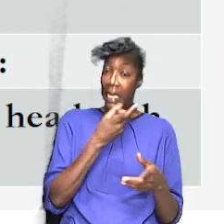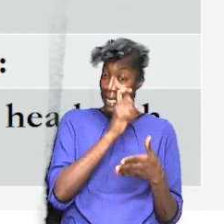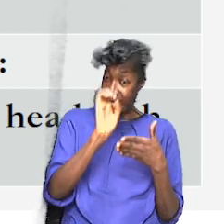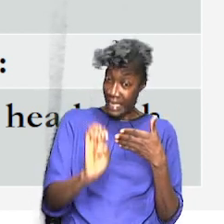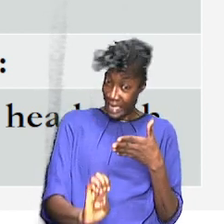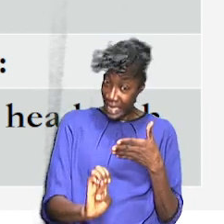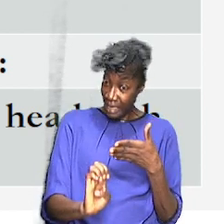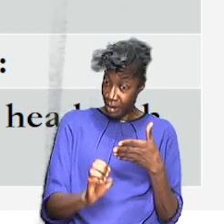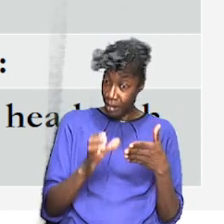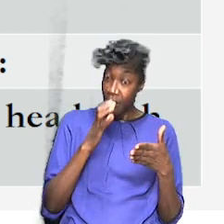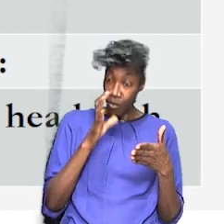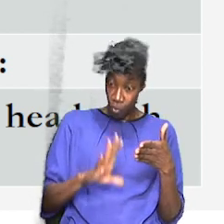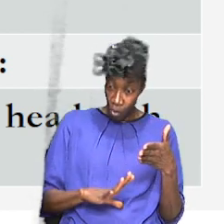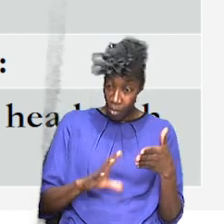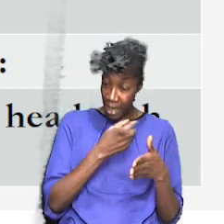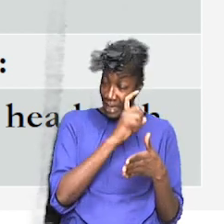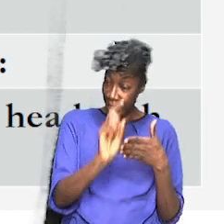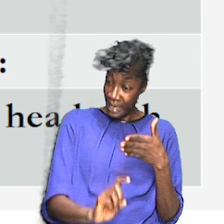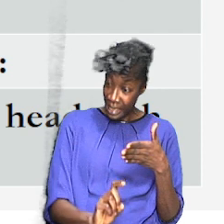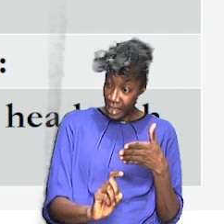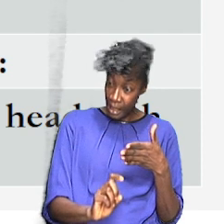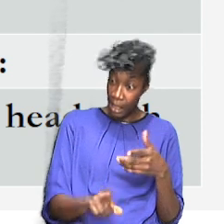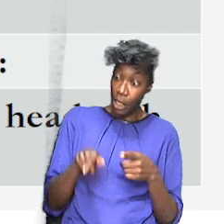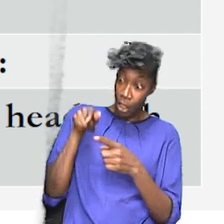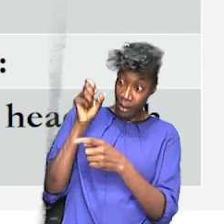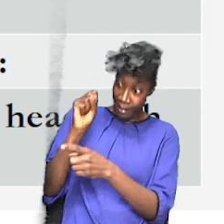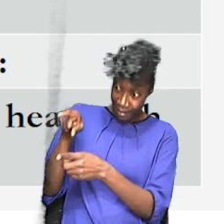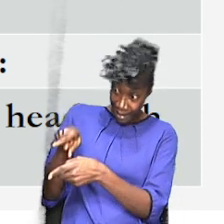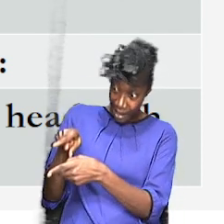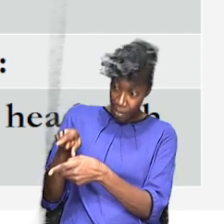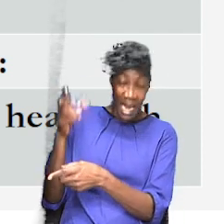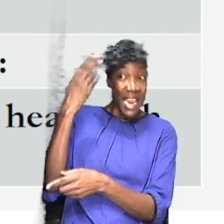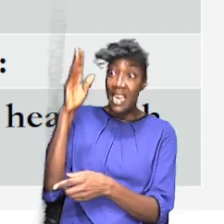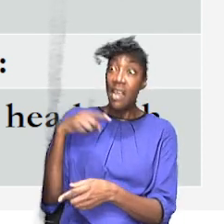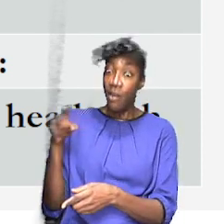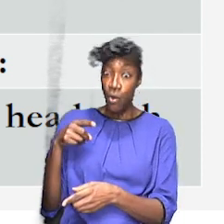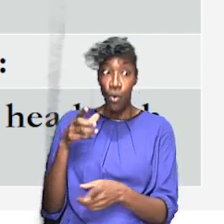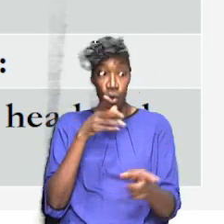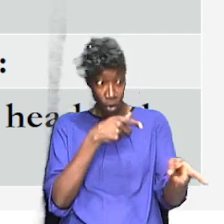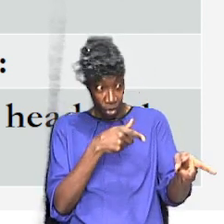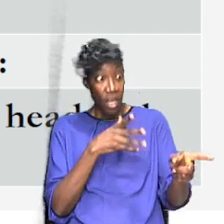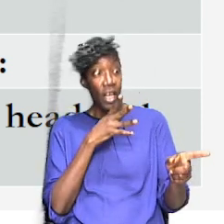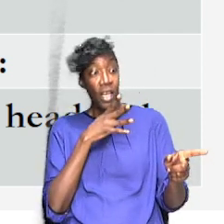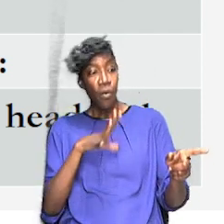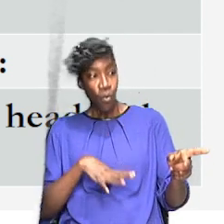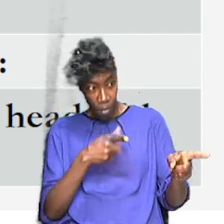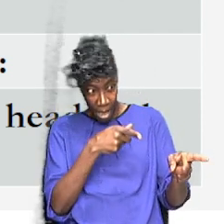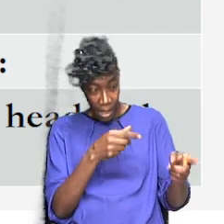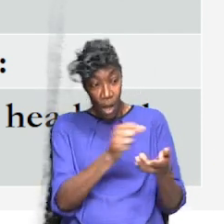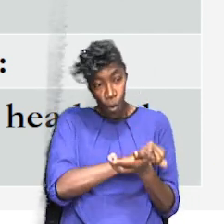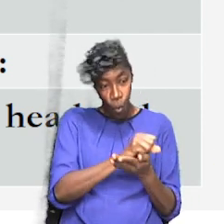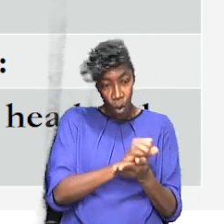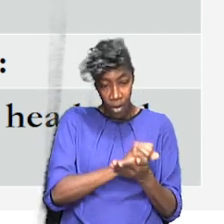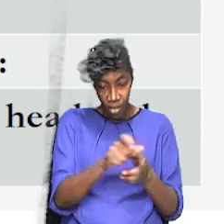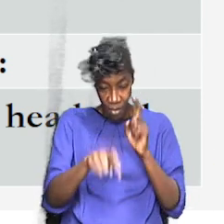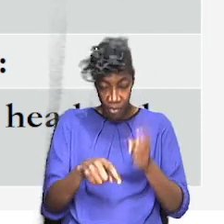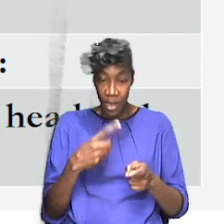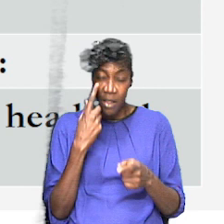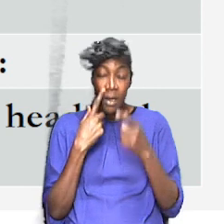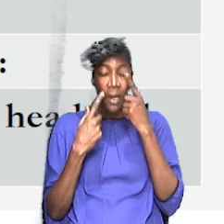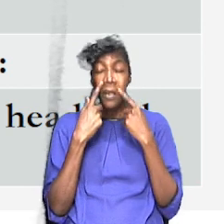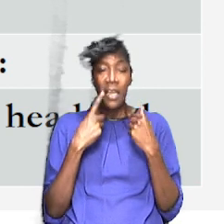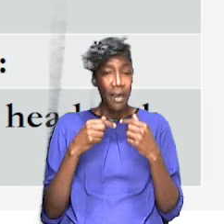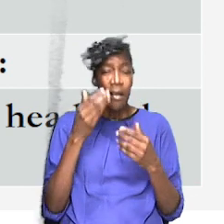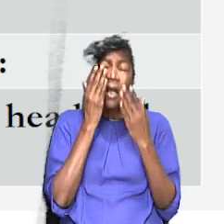Jesus said, Jesus, the woman washed my feet with her tears and wiped them with her hair of her head.